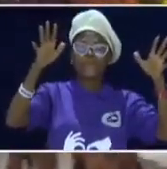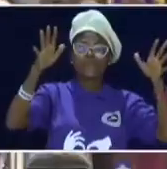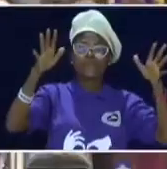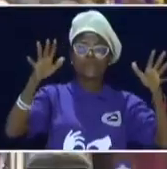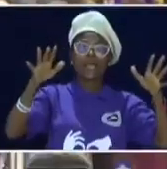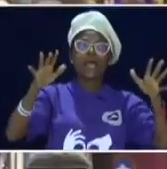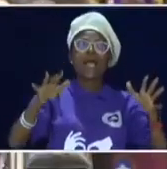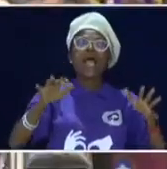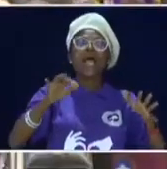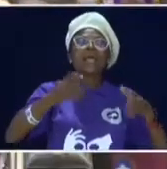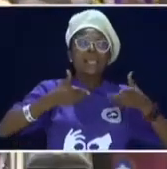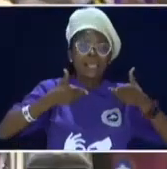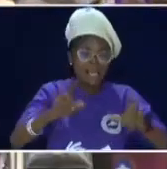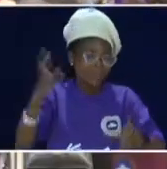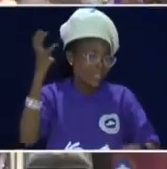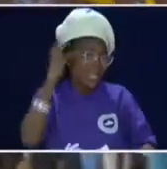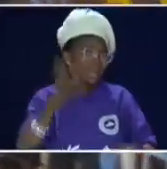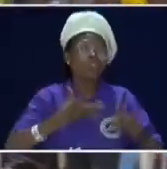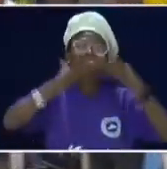hear you shout